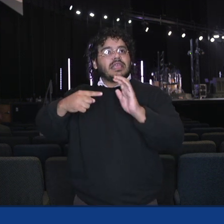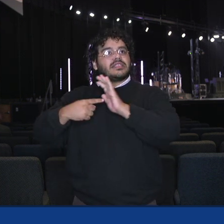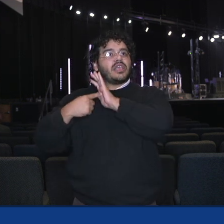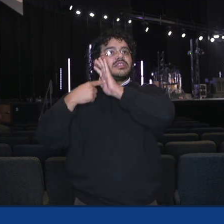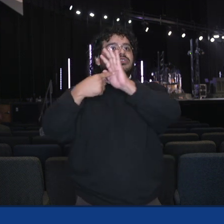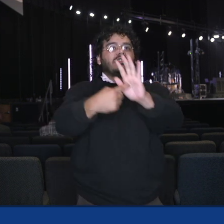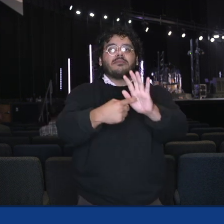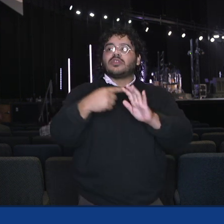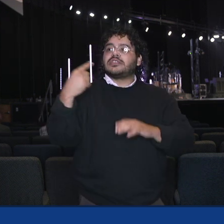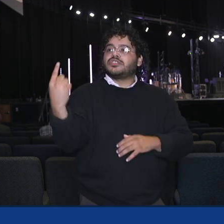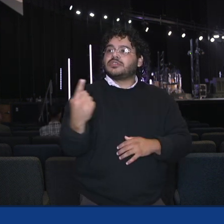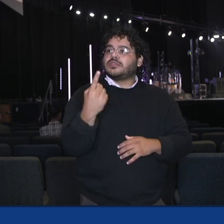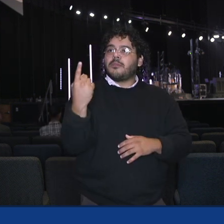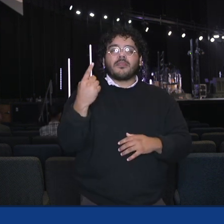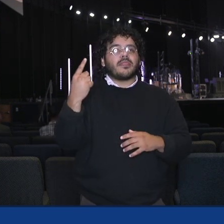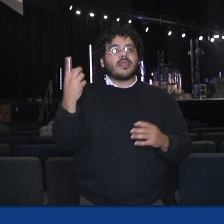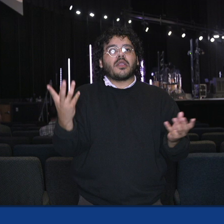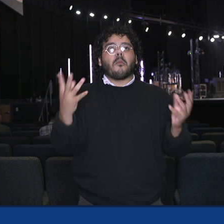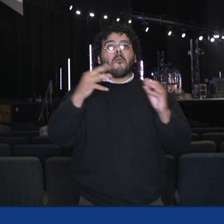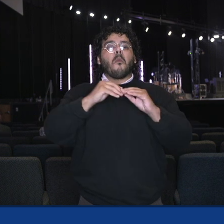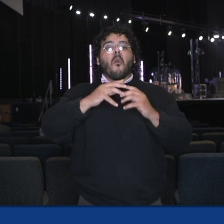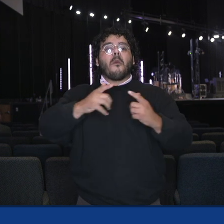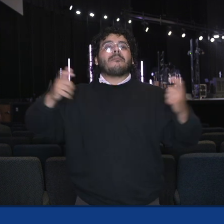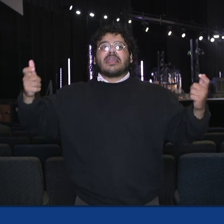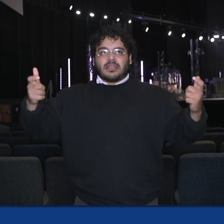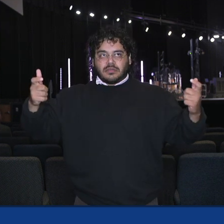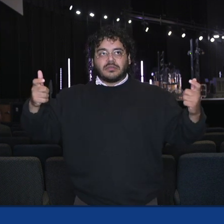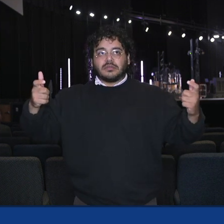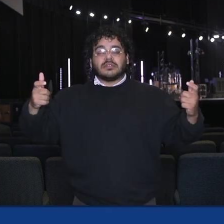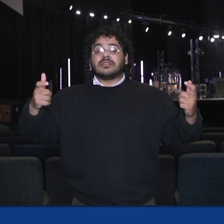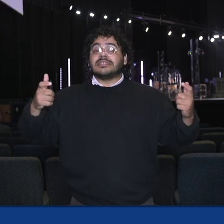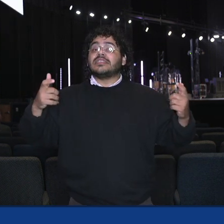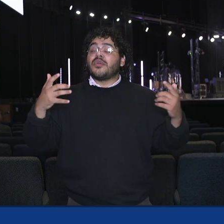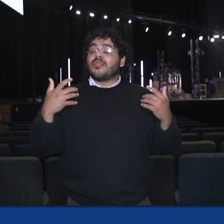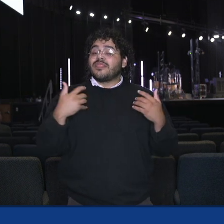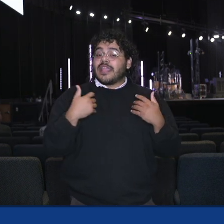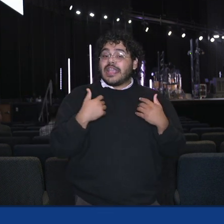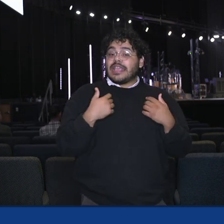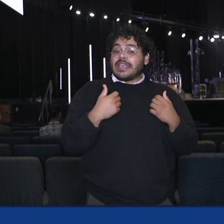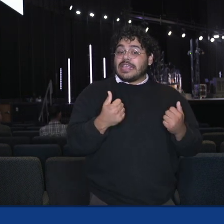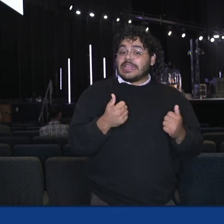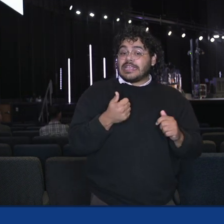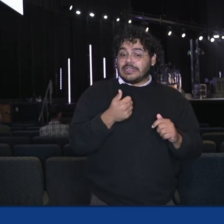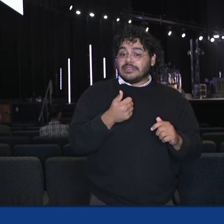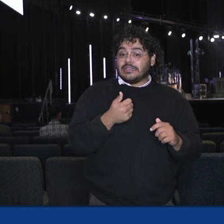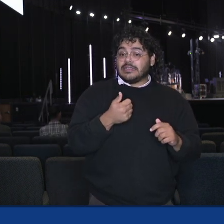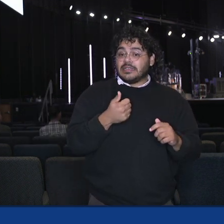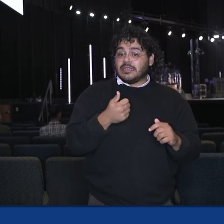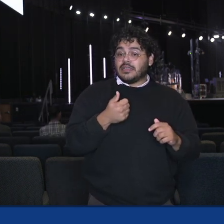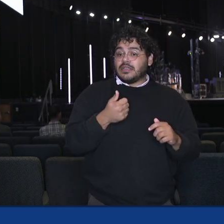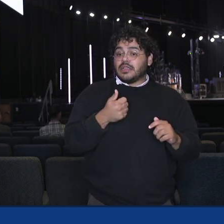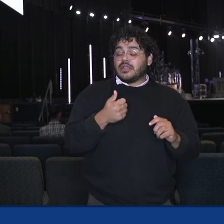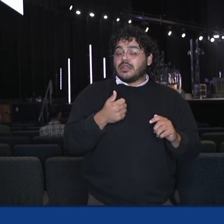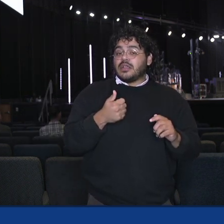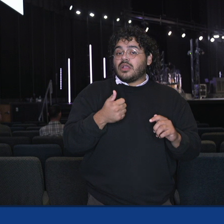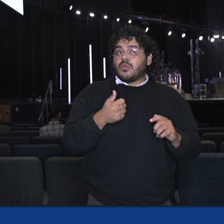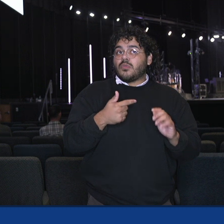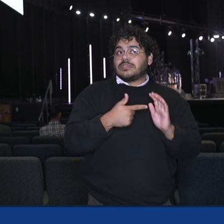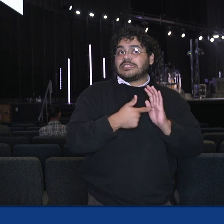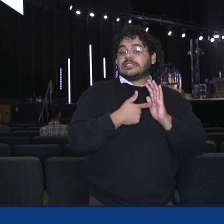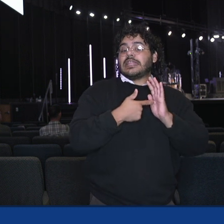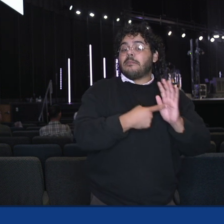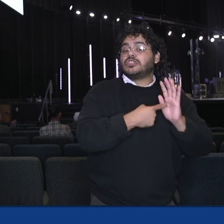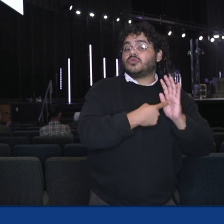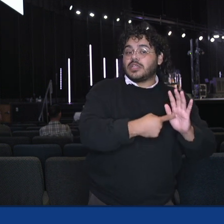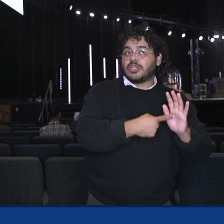much, much, much bigger. His healing was a demonstration of his larger mission to heal